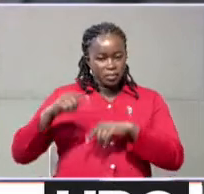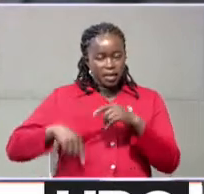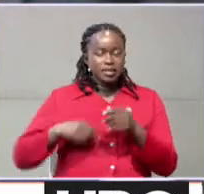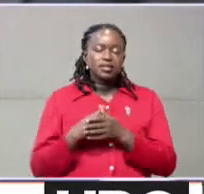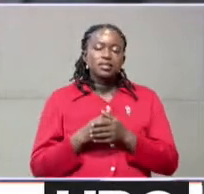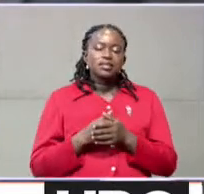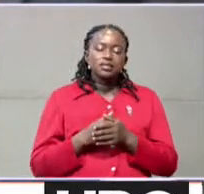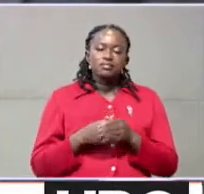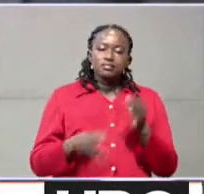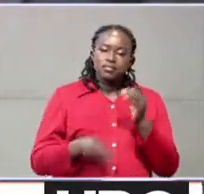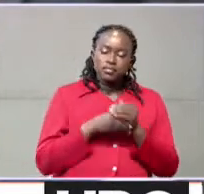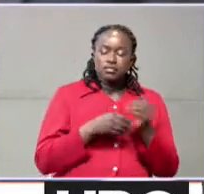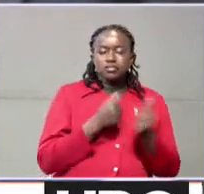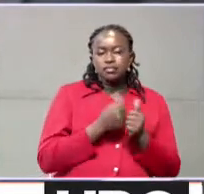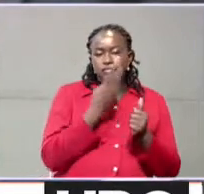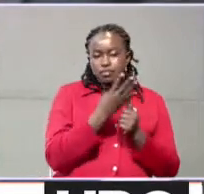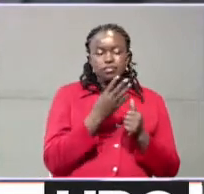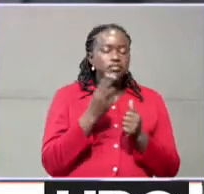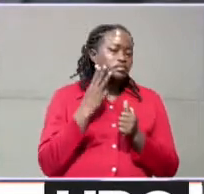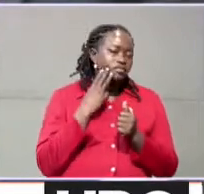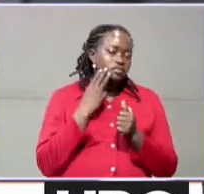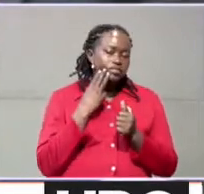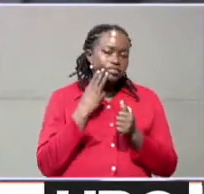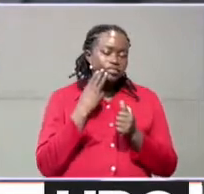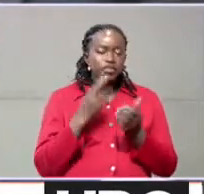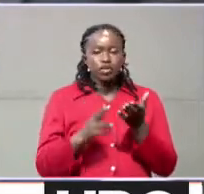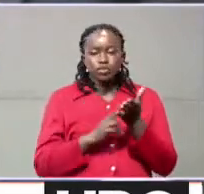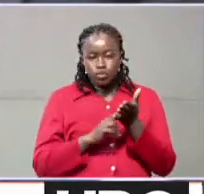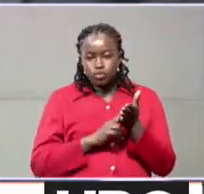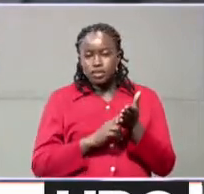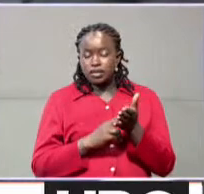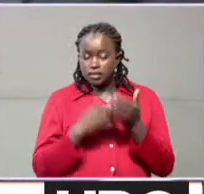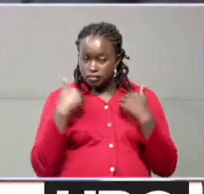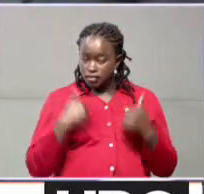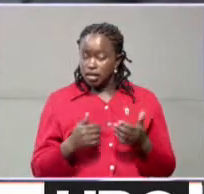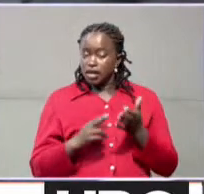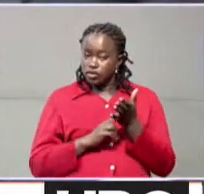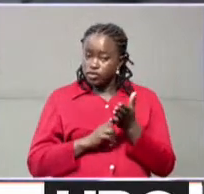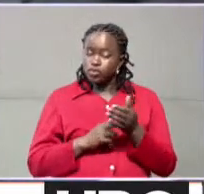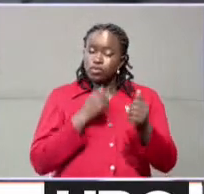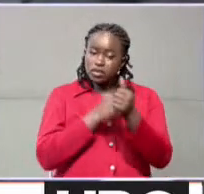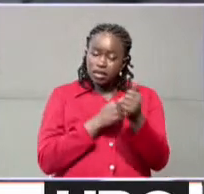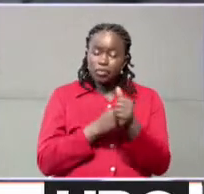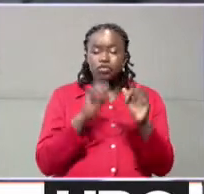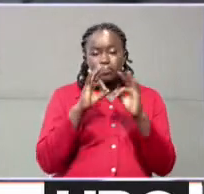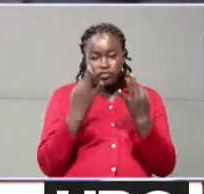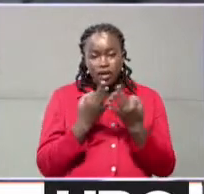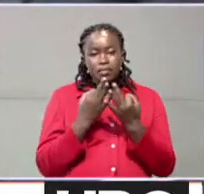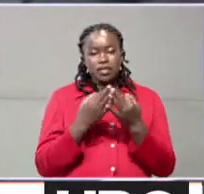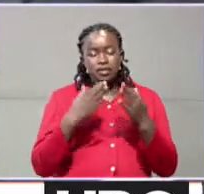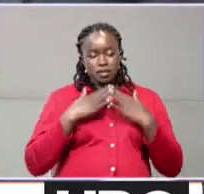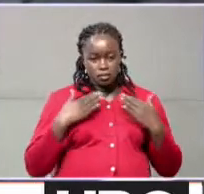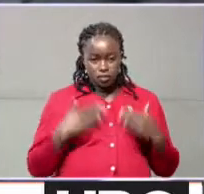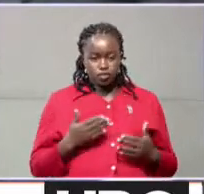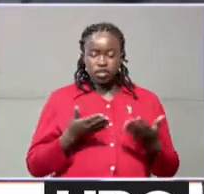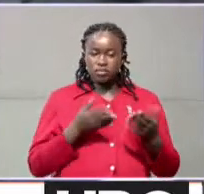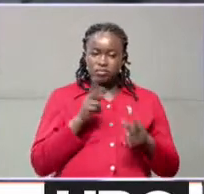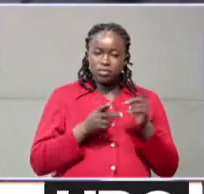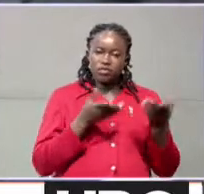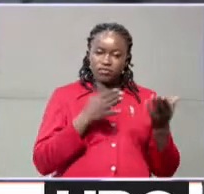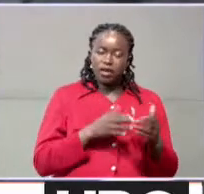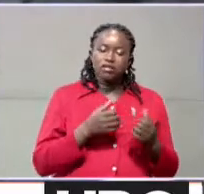addition to 14 million i used to support the believe the families to transport their bodies and